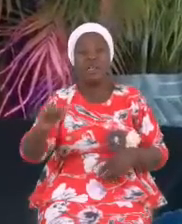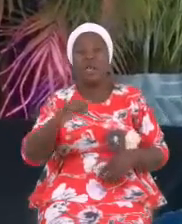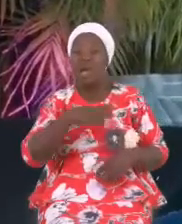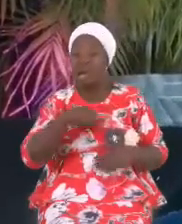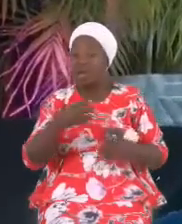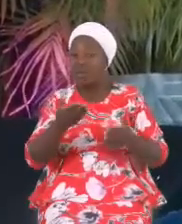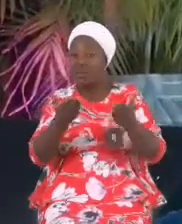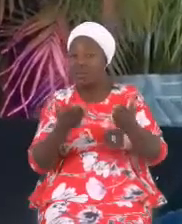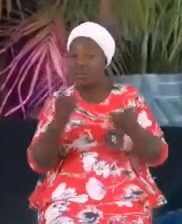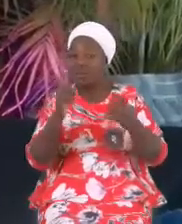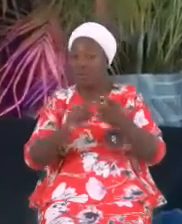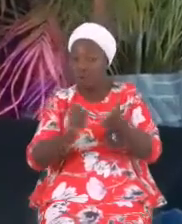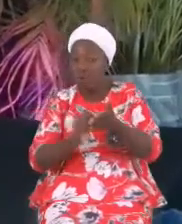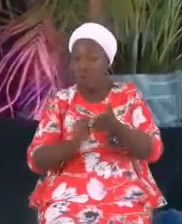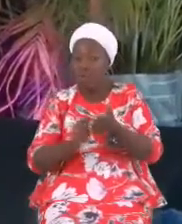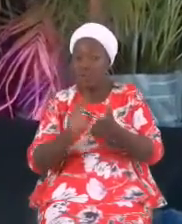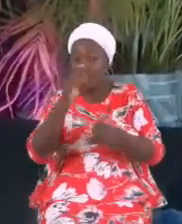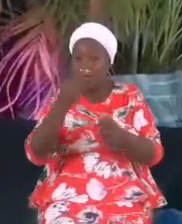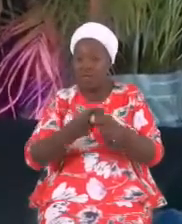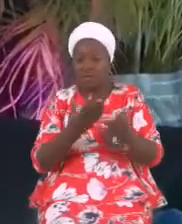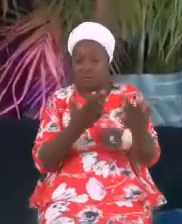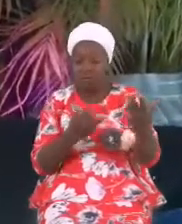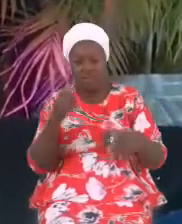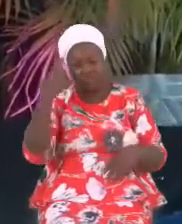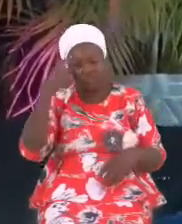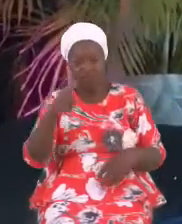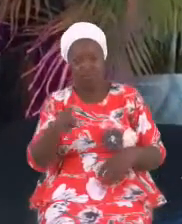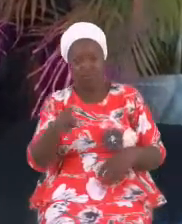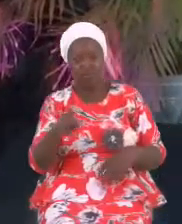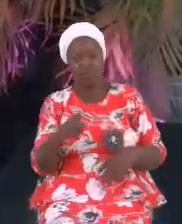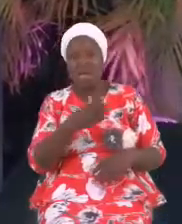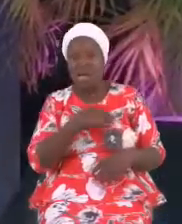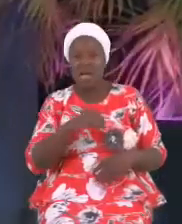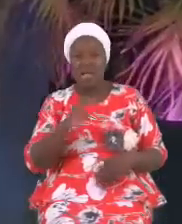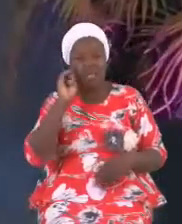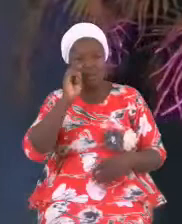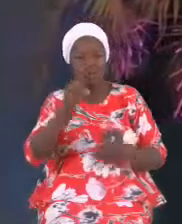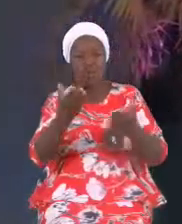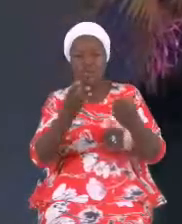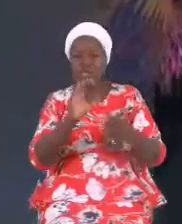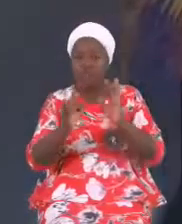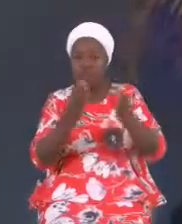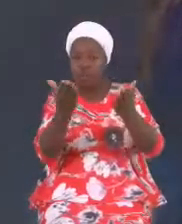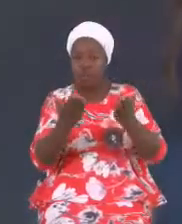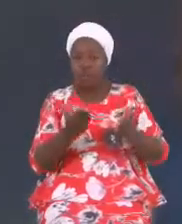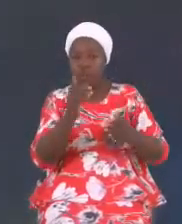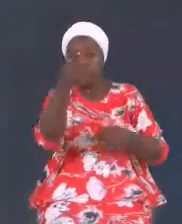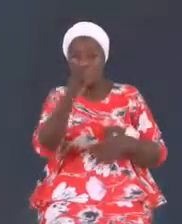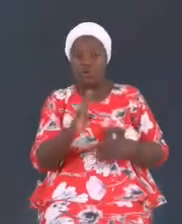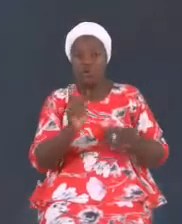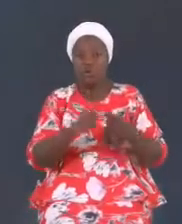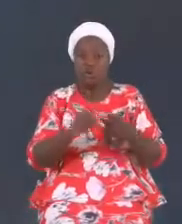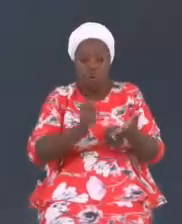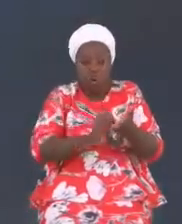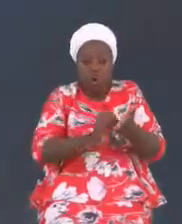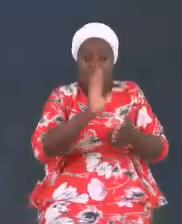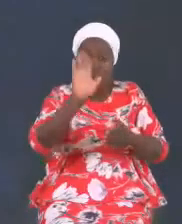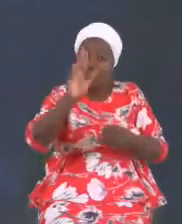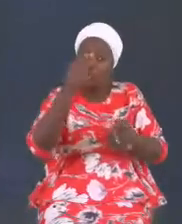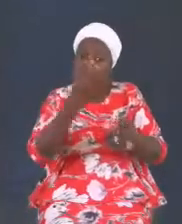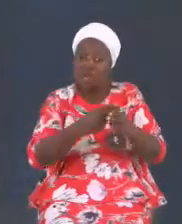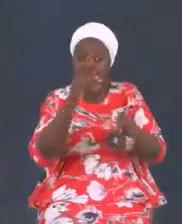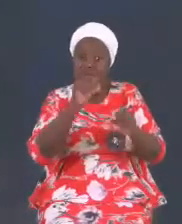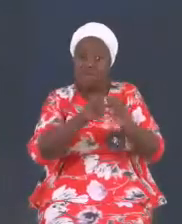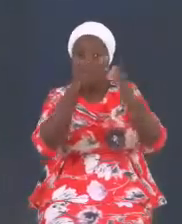to write the name, he's waiting for you. And if you want God, you want God to write your name in